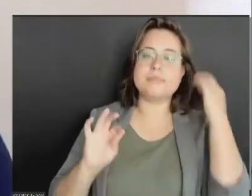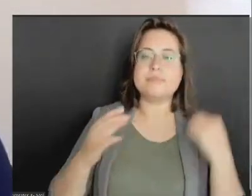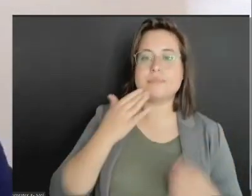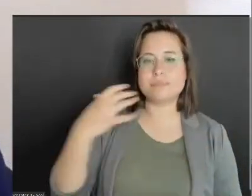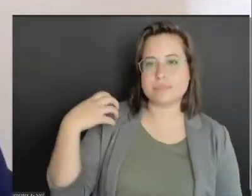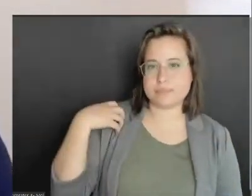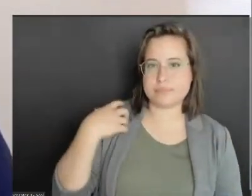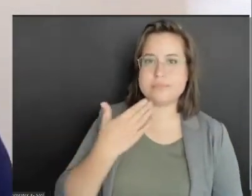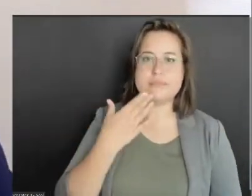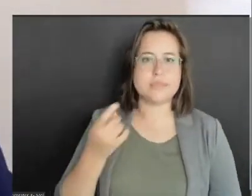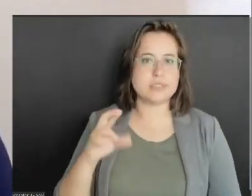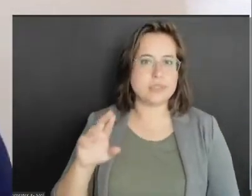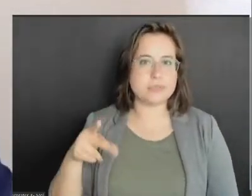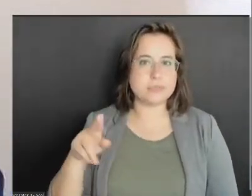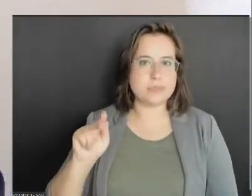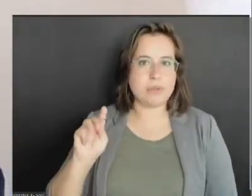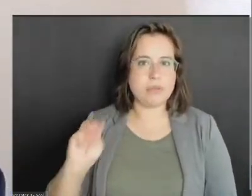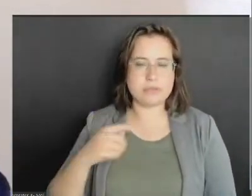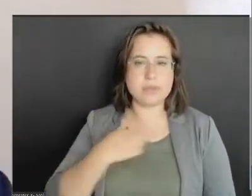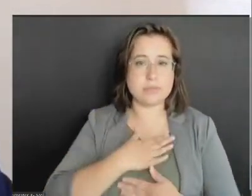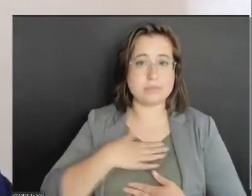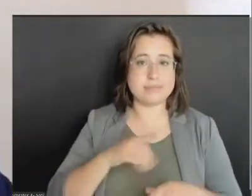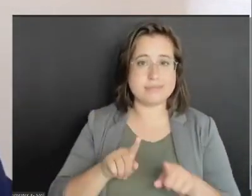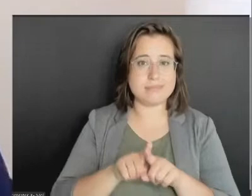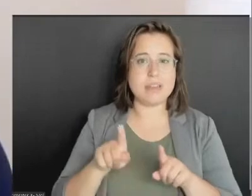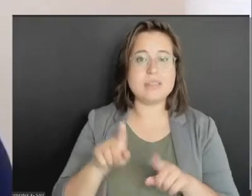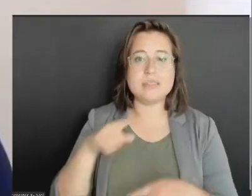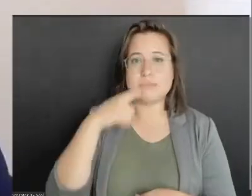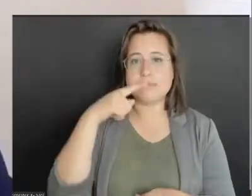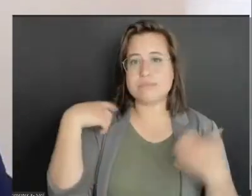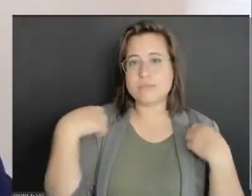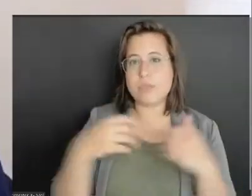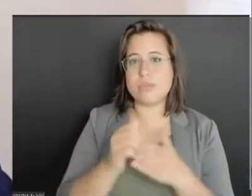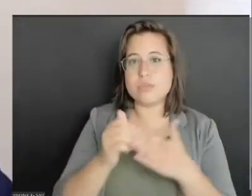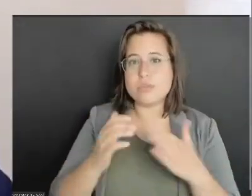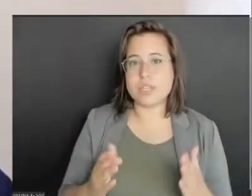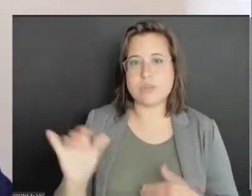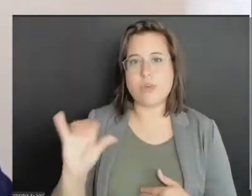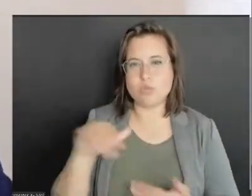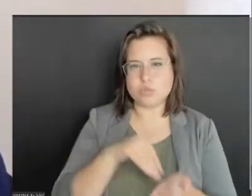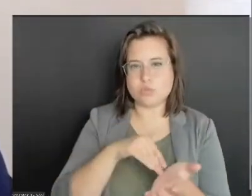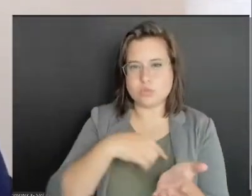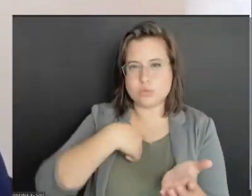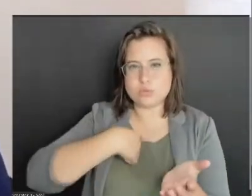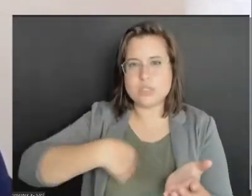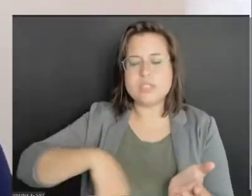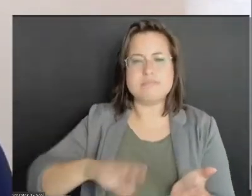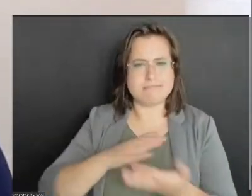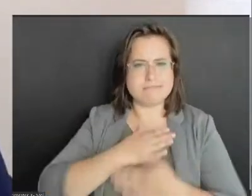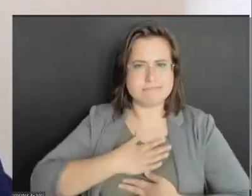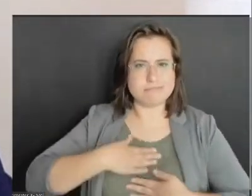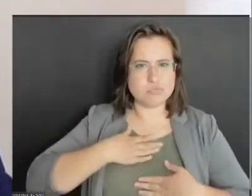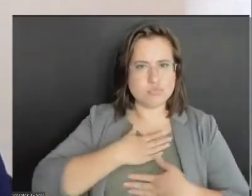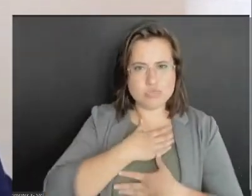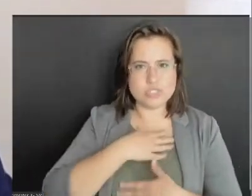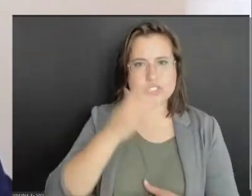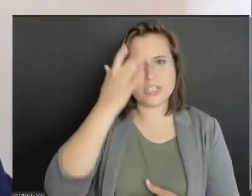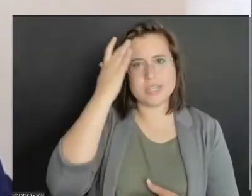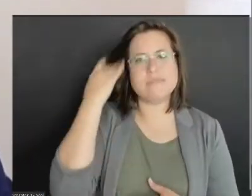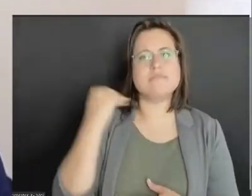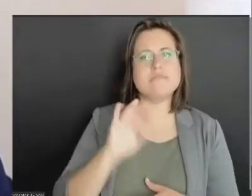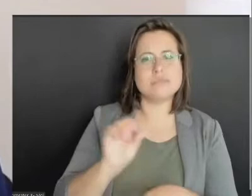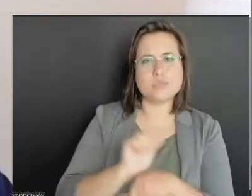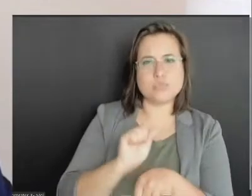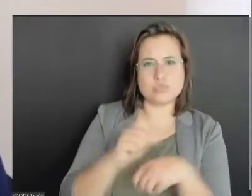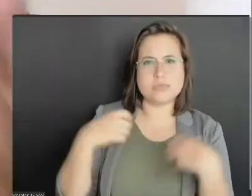just appreciate, as a public health leader and as a practicing physician, I really appreciate the work of the Healthcare Access